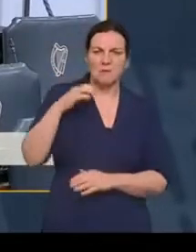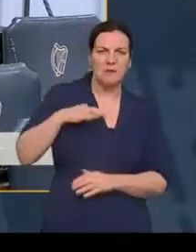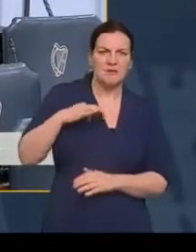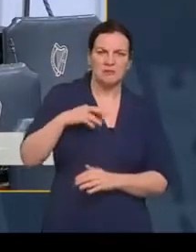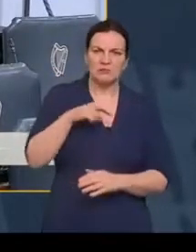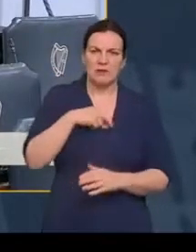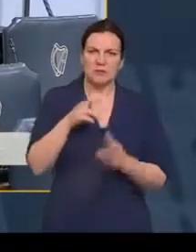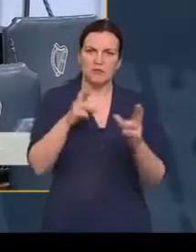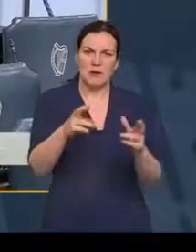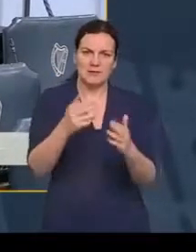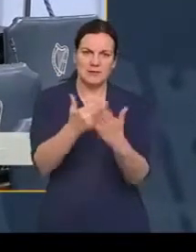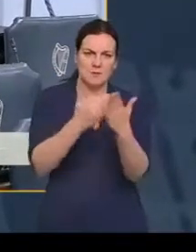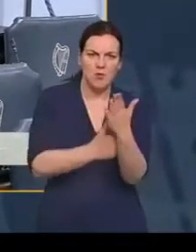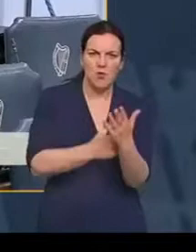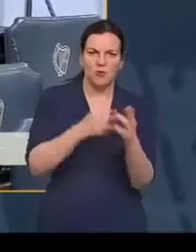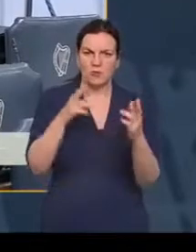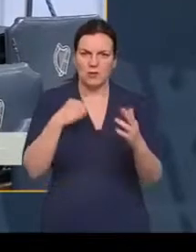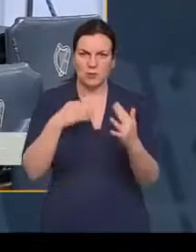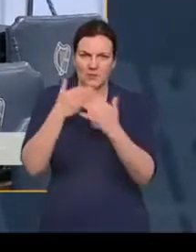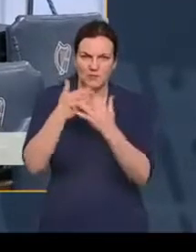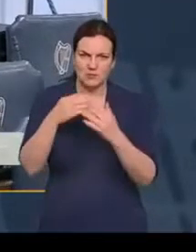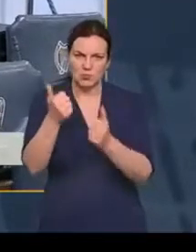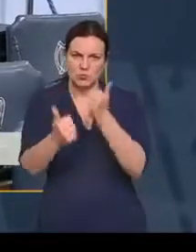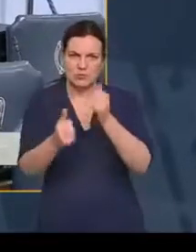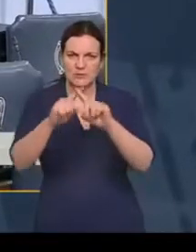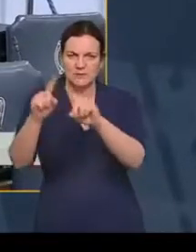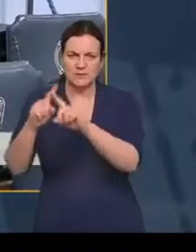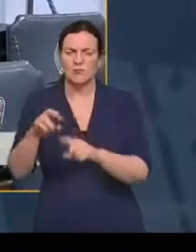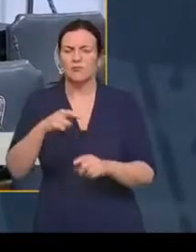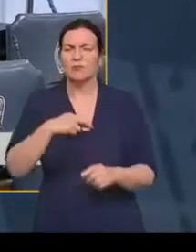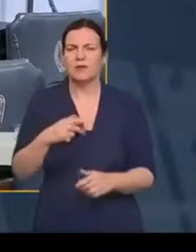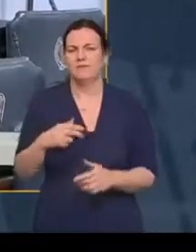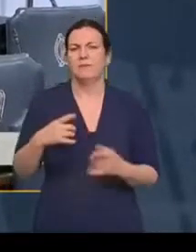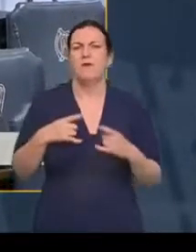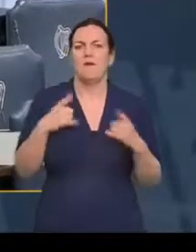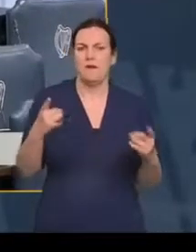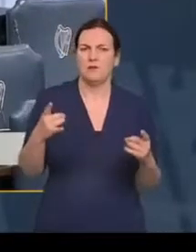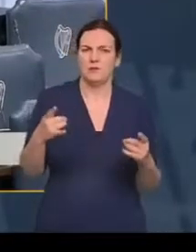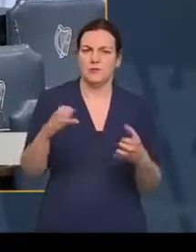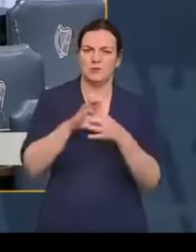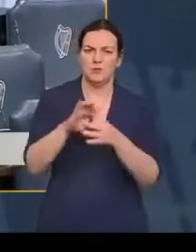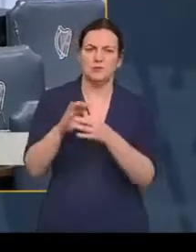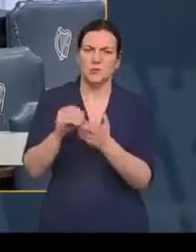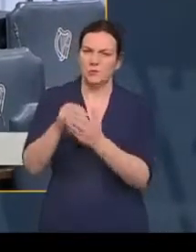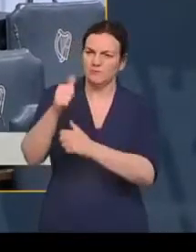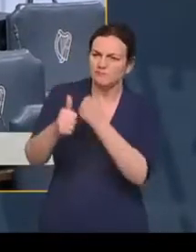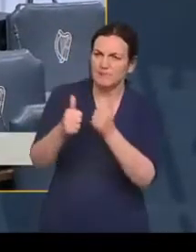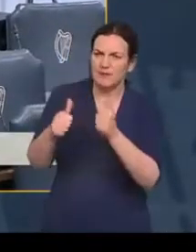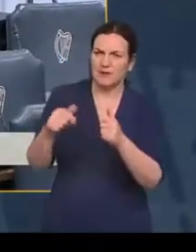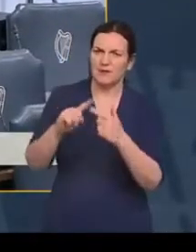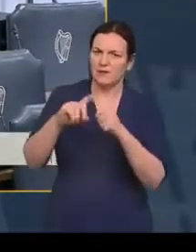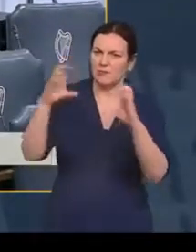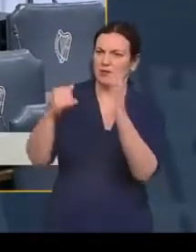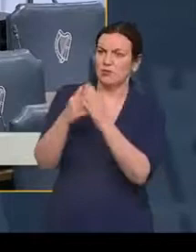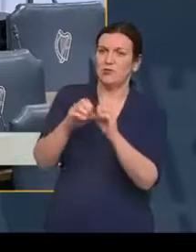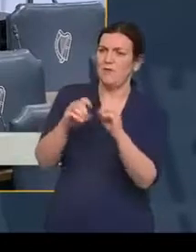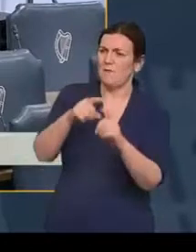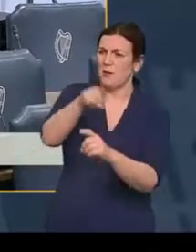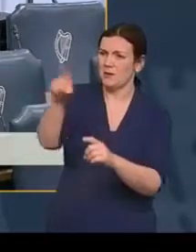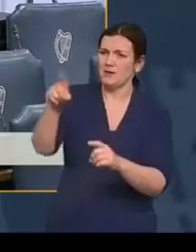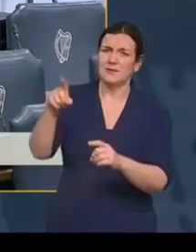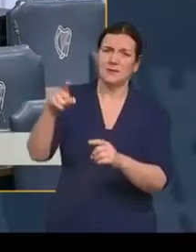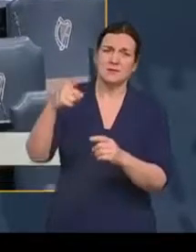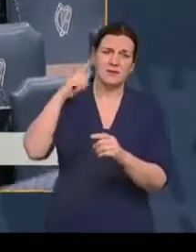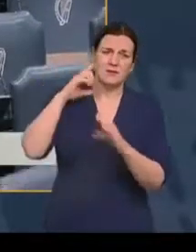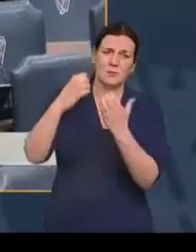particularly with regard to rights before the law and right to access to justice. So it's a privilege to be associated with the compliments, and congratulations to everyone in